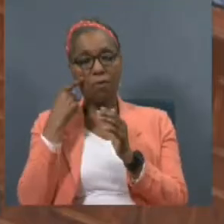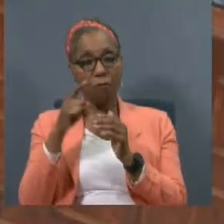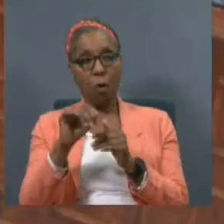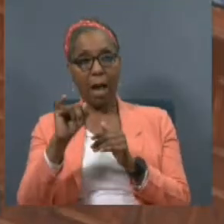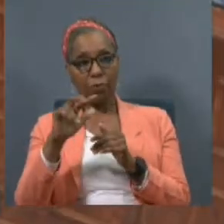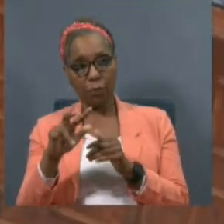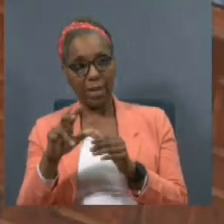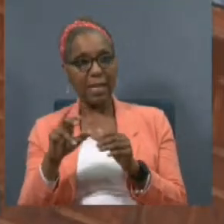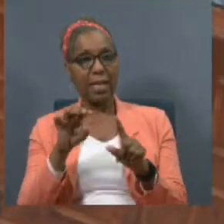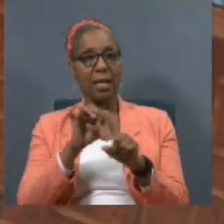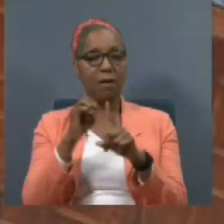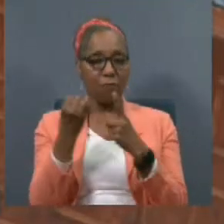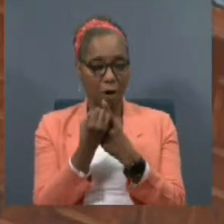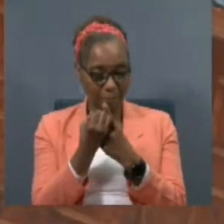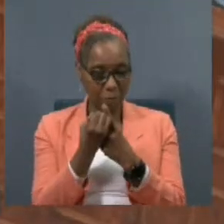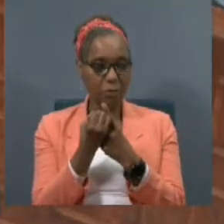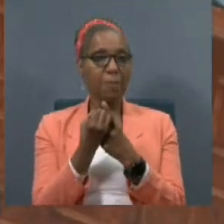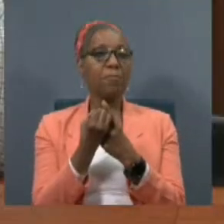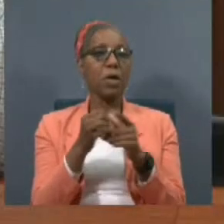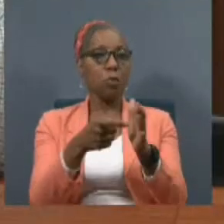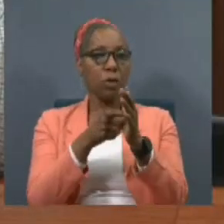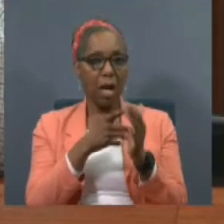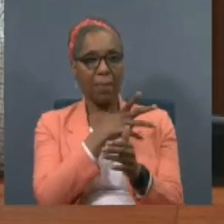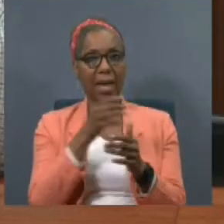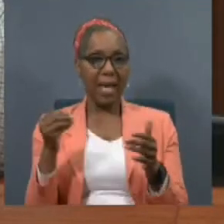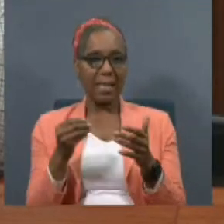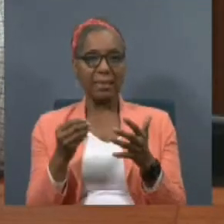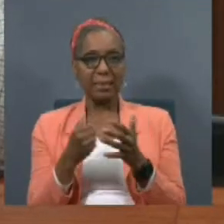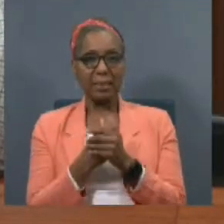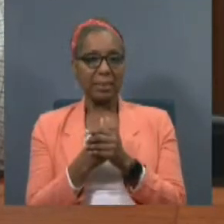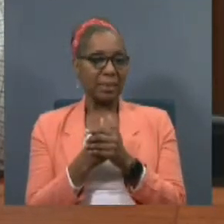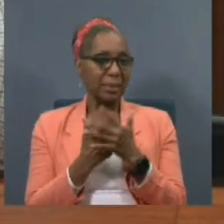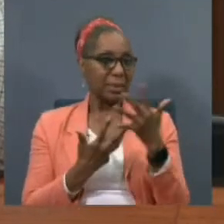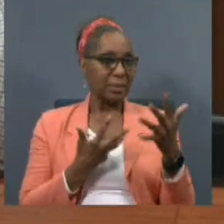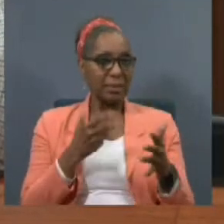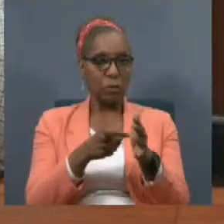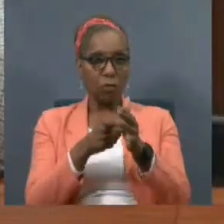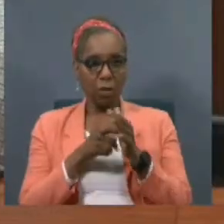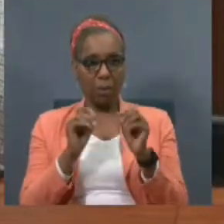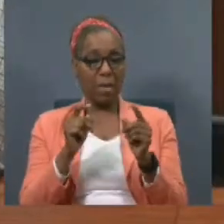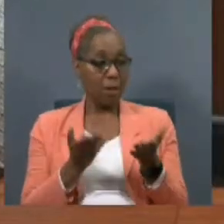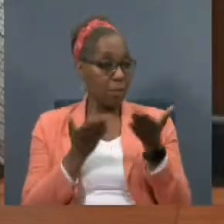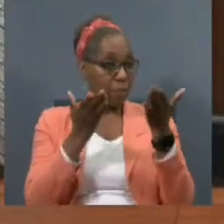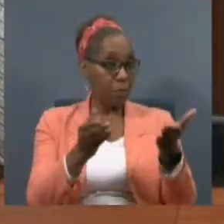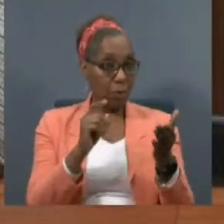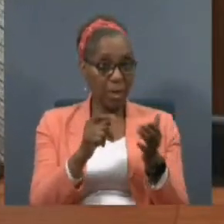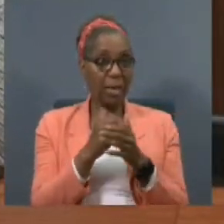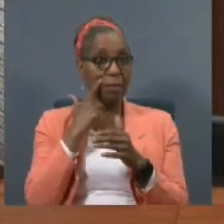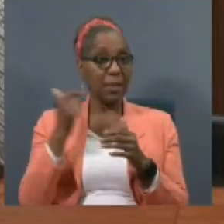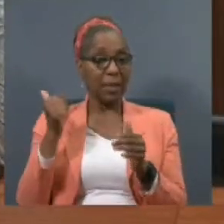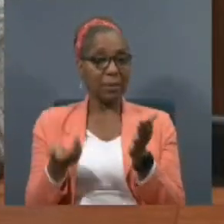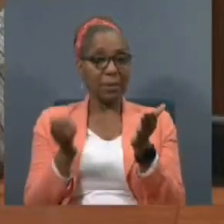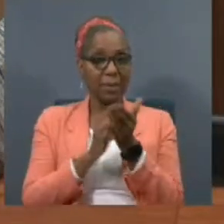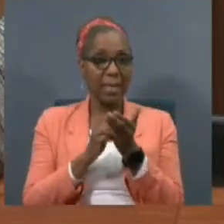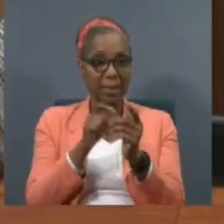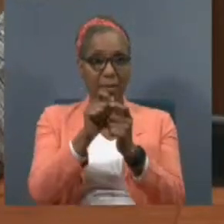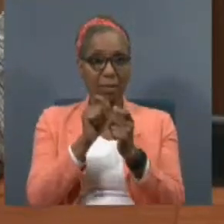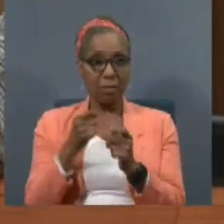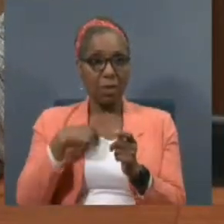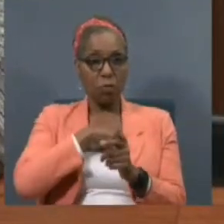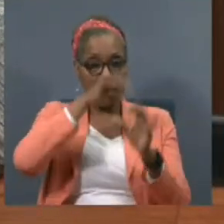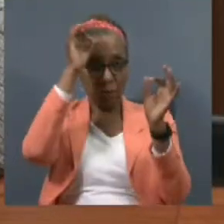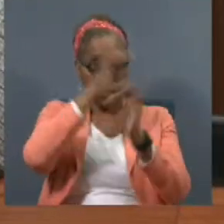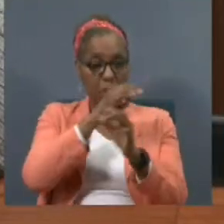impact study, and what are the gates that we have to somebody say, hey, what you're proposing is to, because again, that's details that we don't